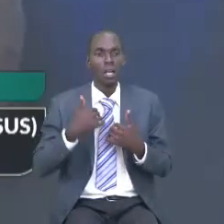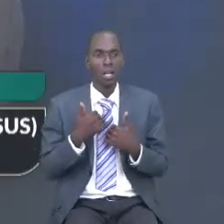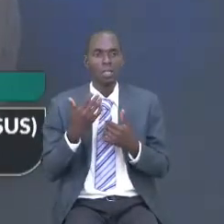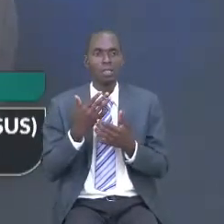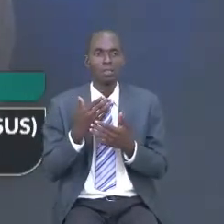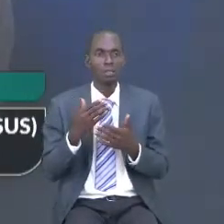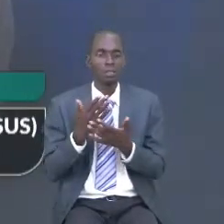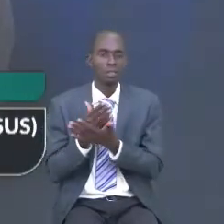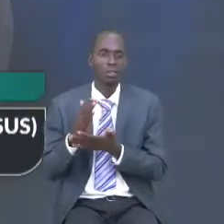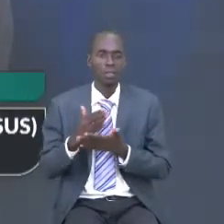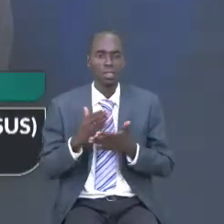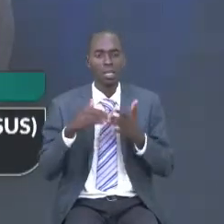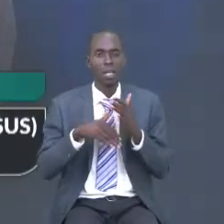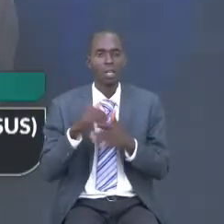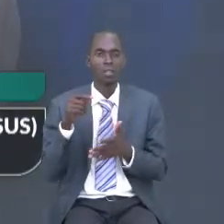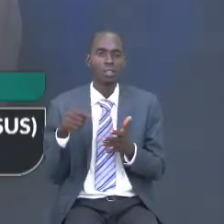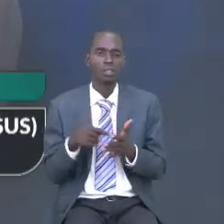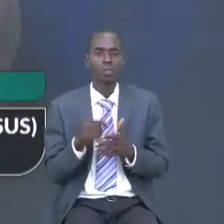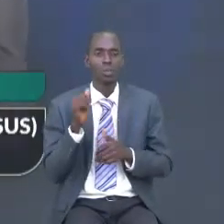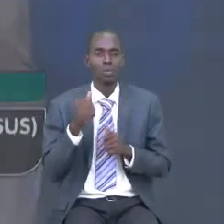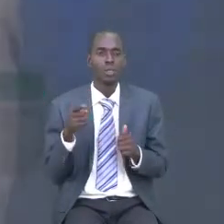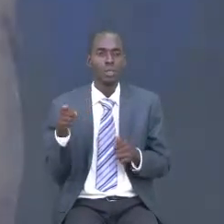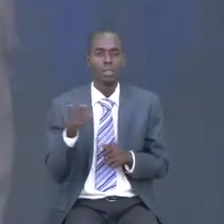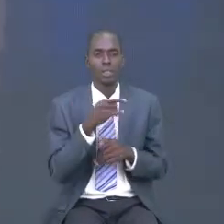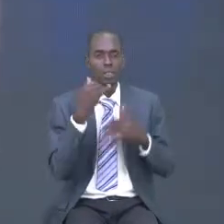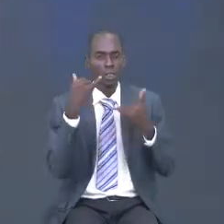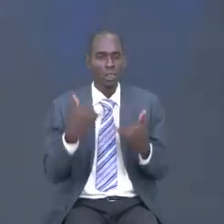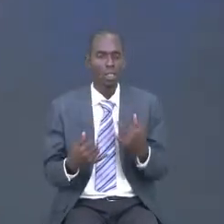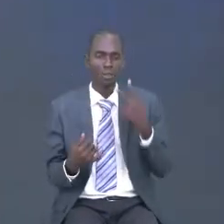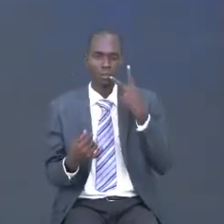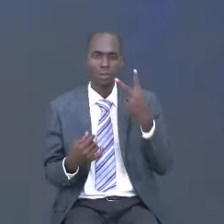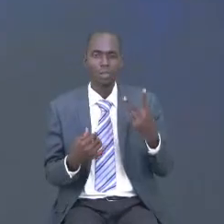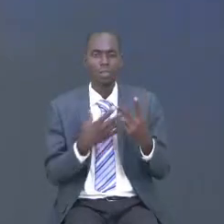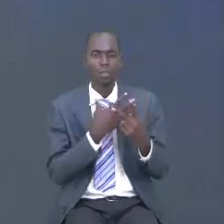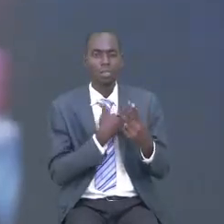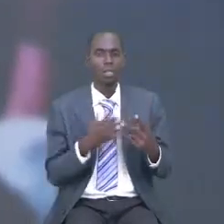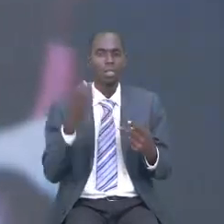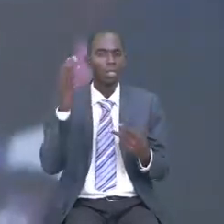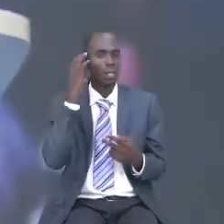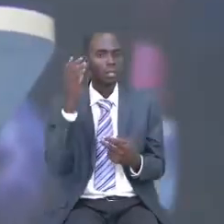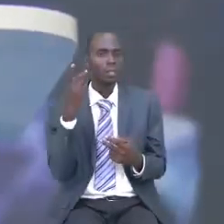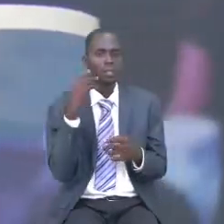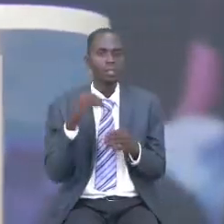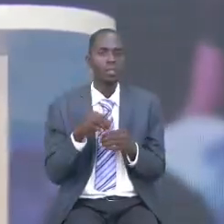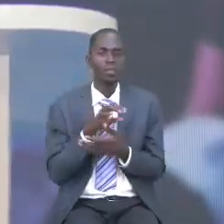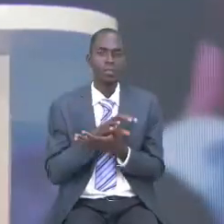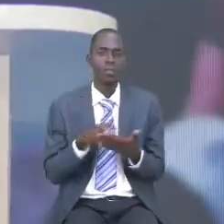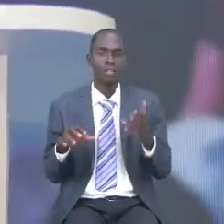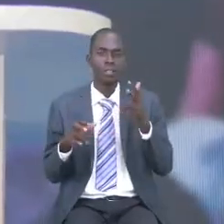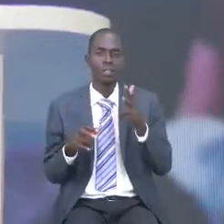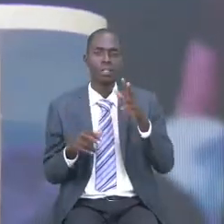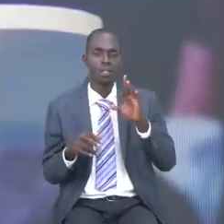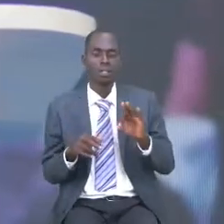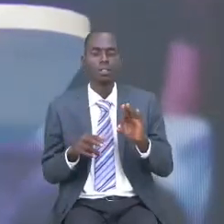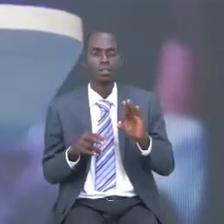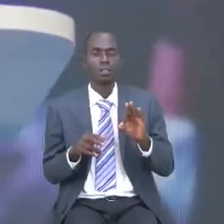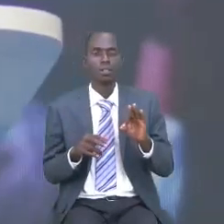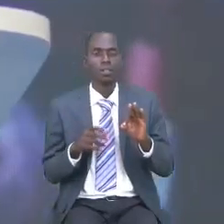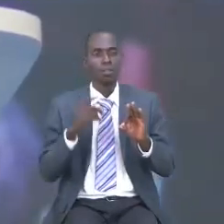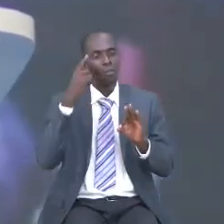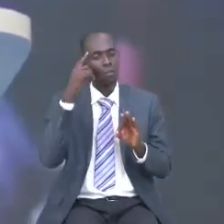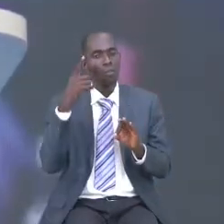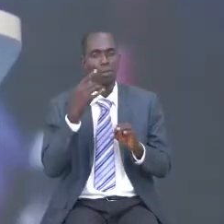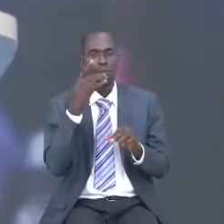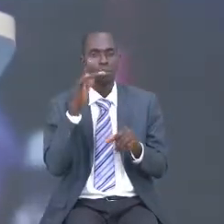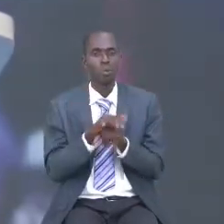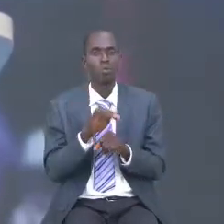which you now see and hear. And then he tells us in verse 39, he says, for the promise